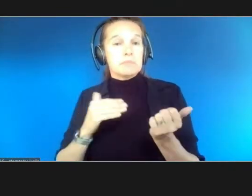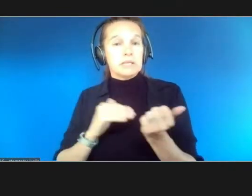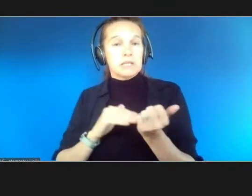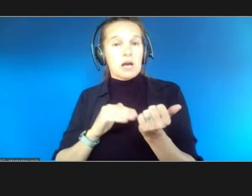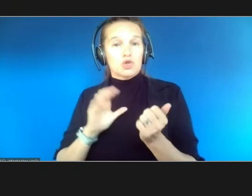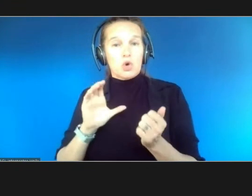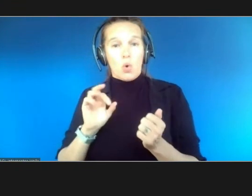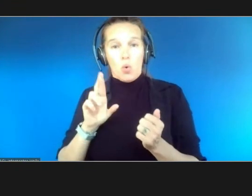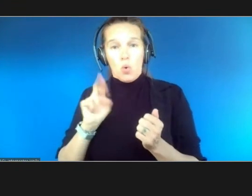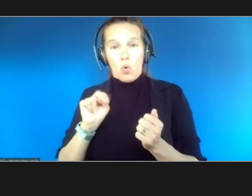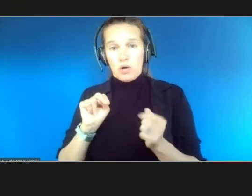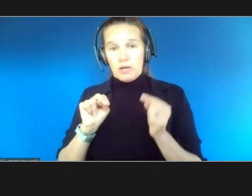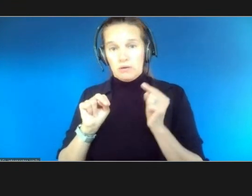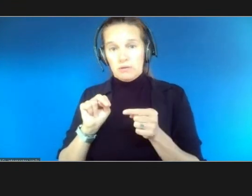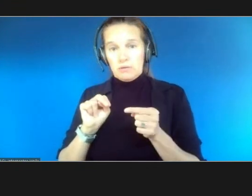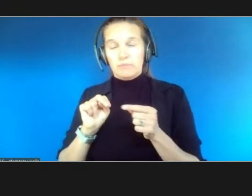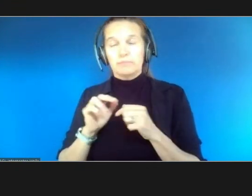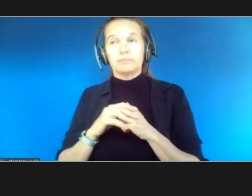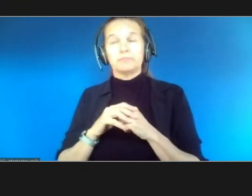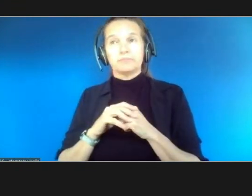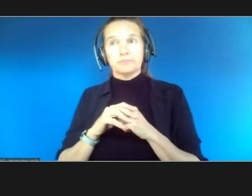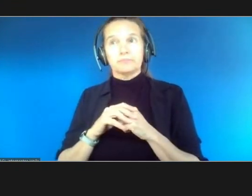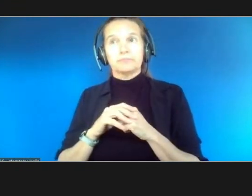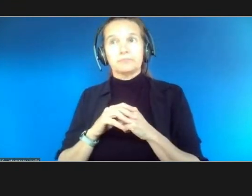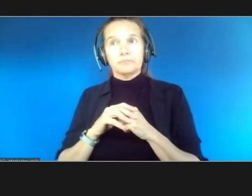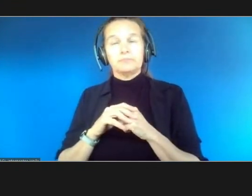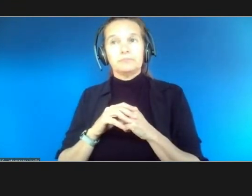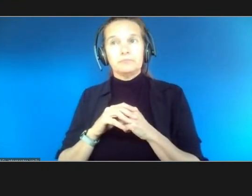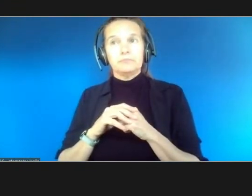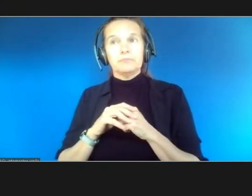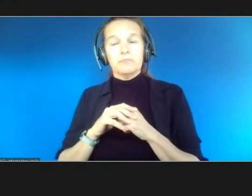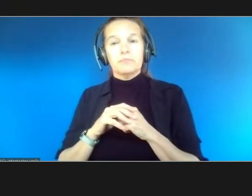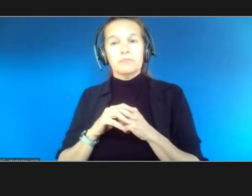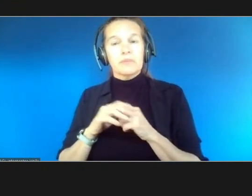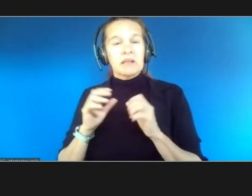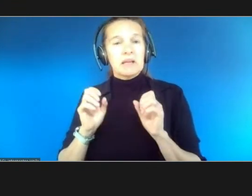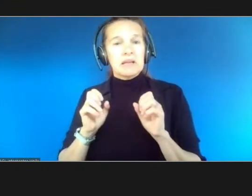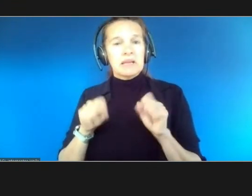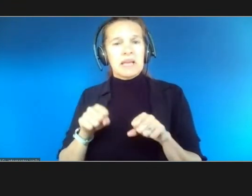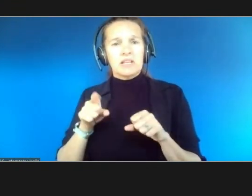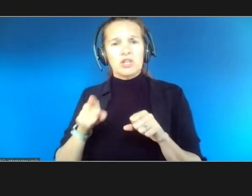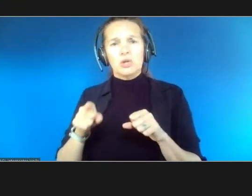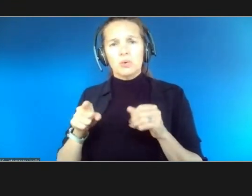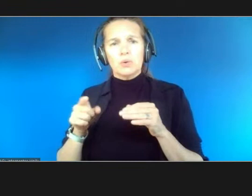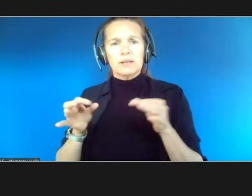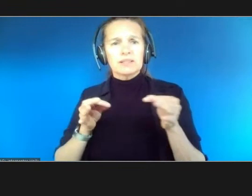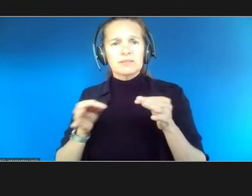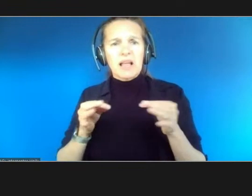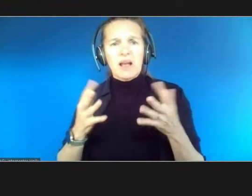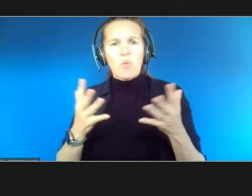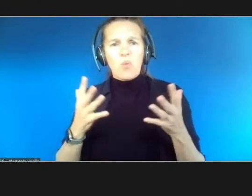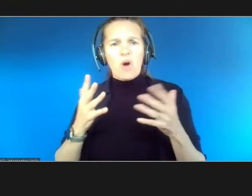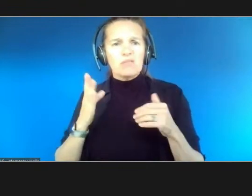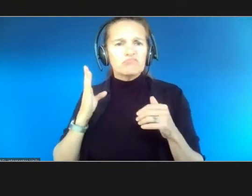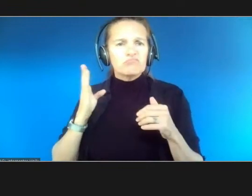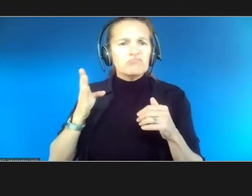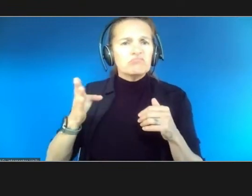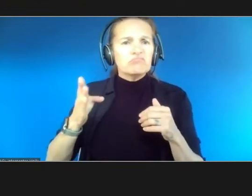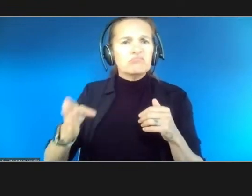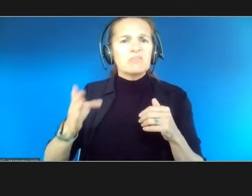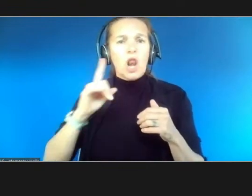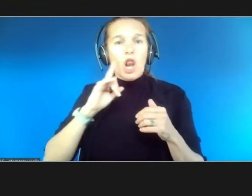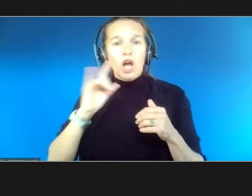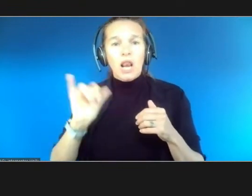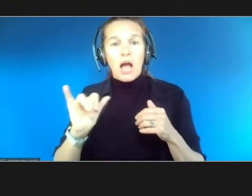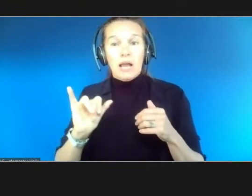might be the rate of new cases moving forward. You know, as we have these booster